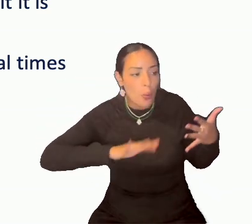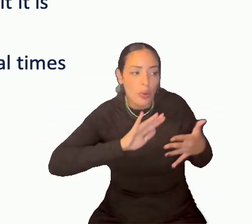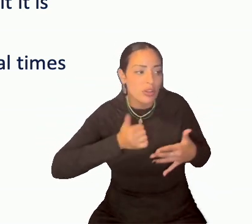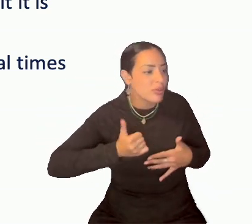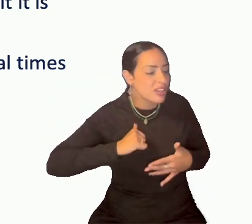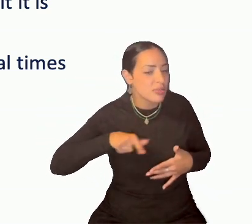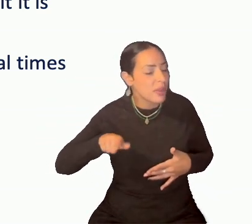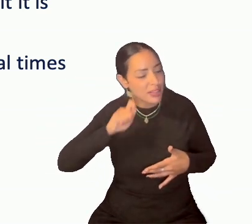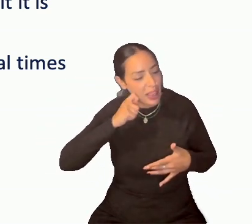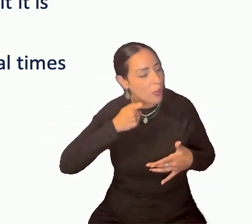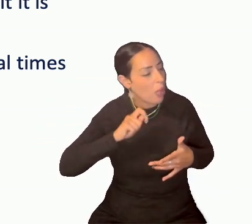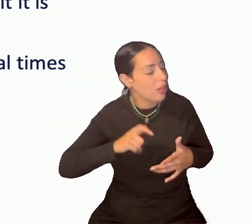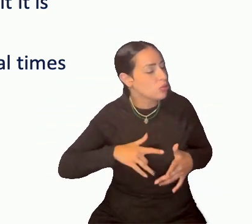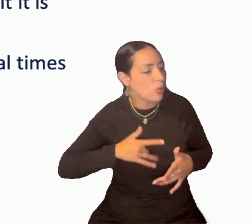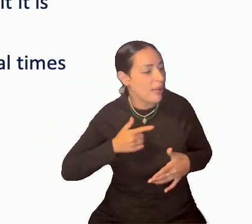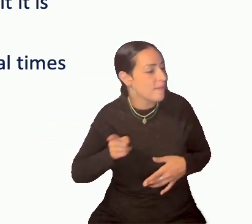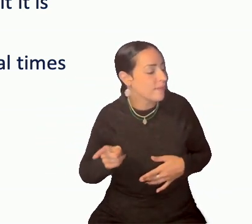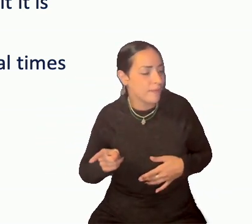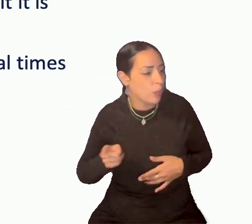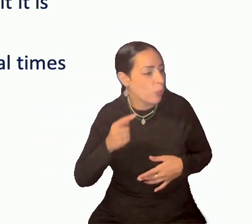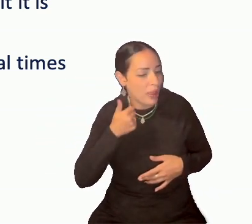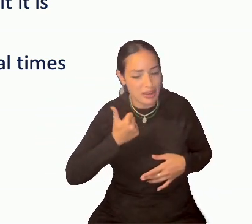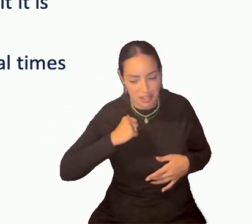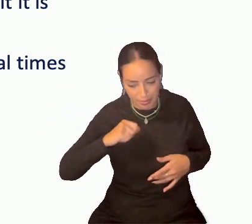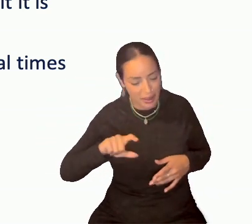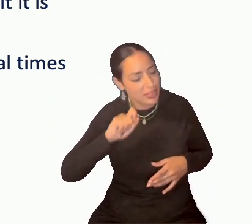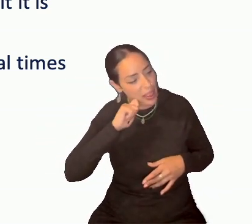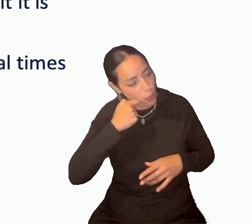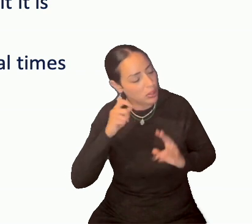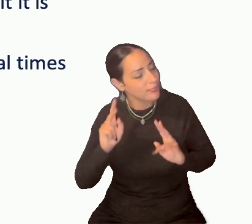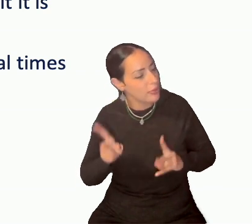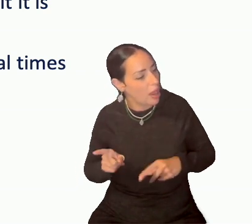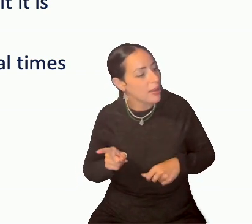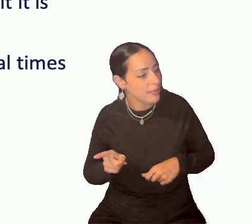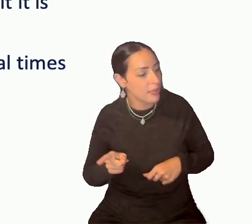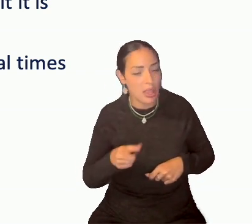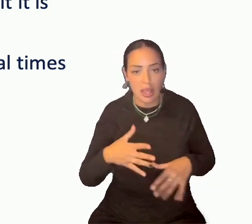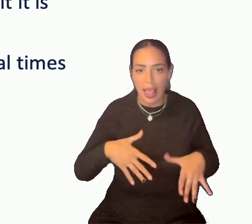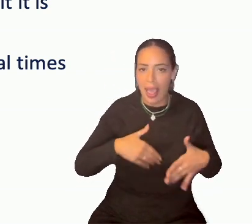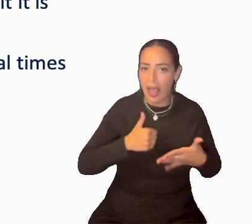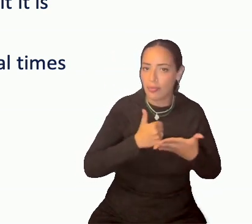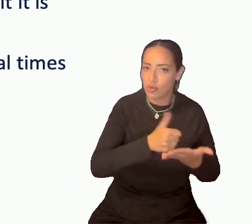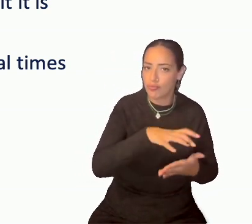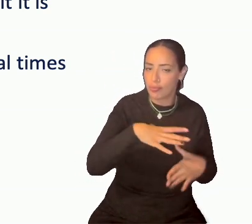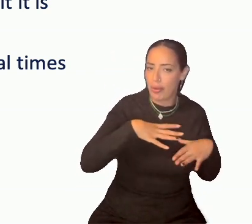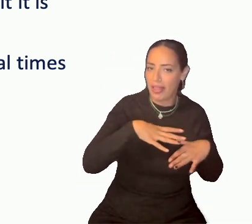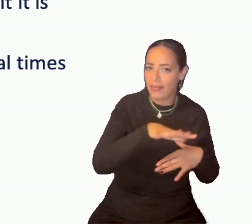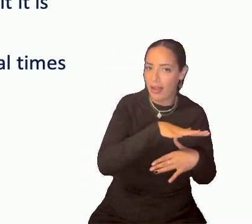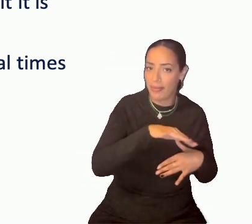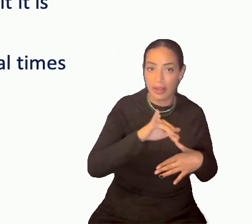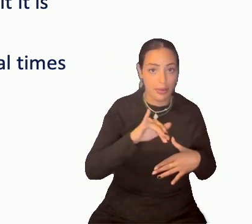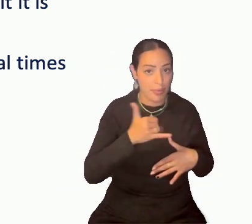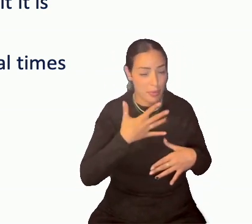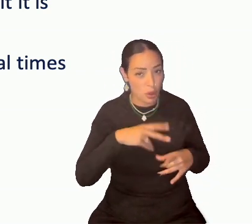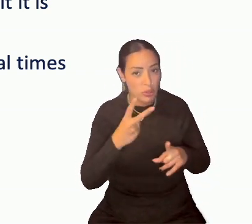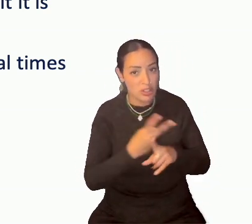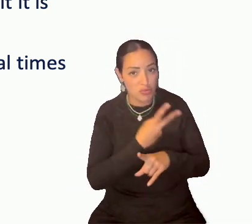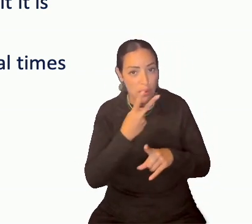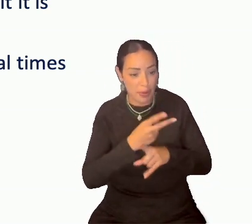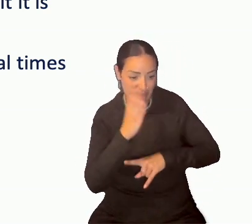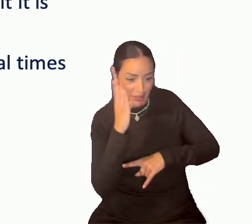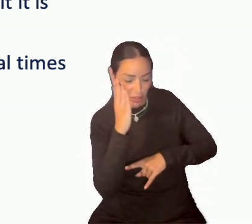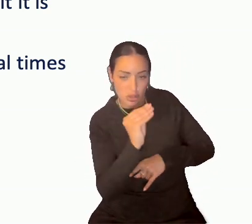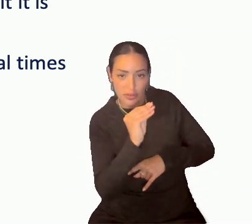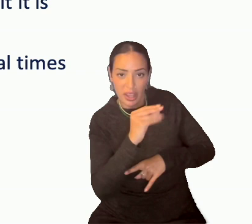expected to survive. This can help prepare a family for what will happen next. You may need to repeat the notification several